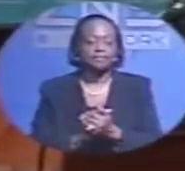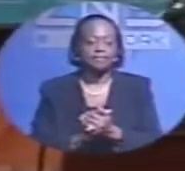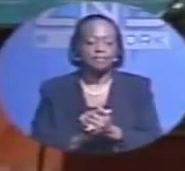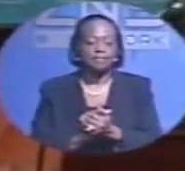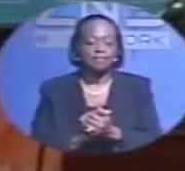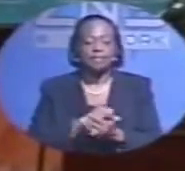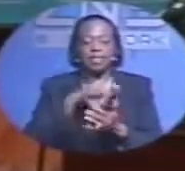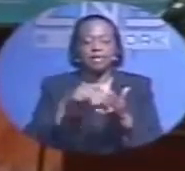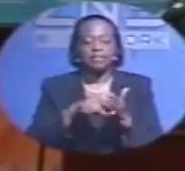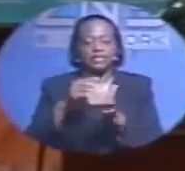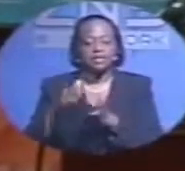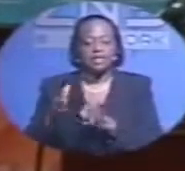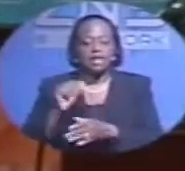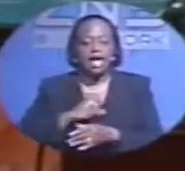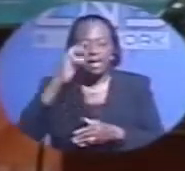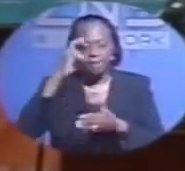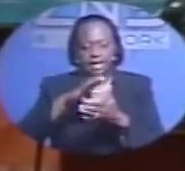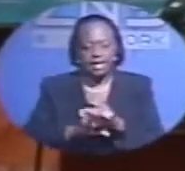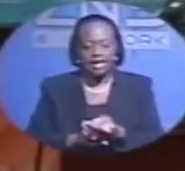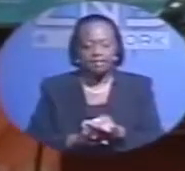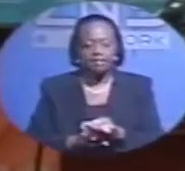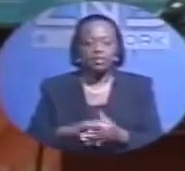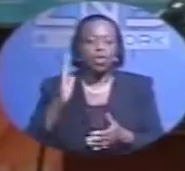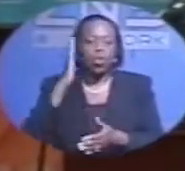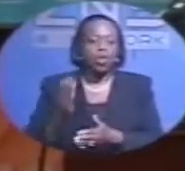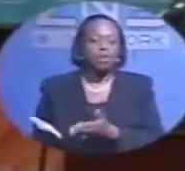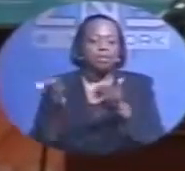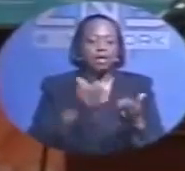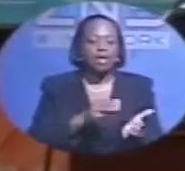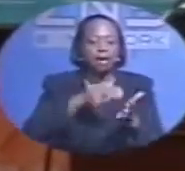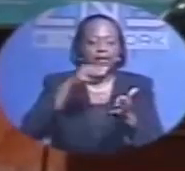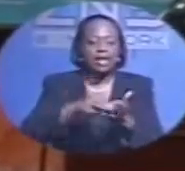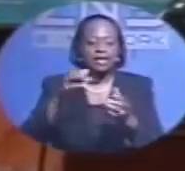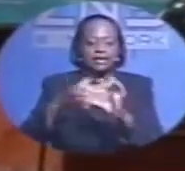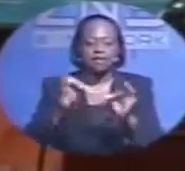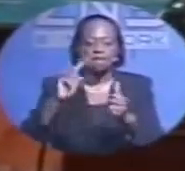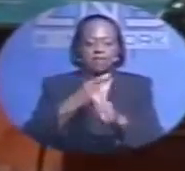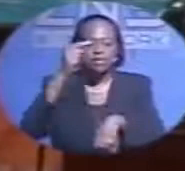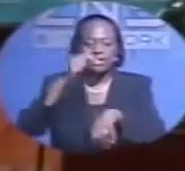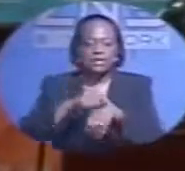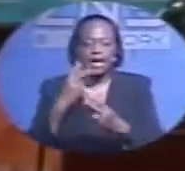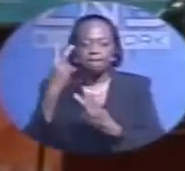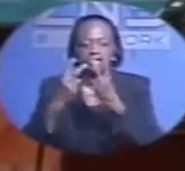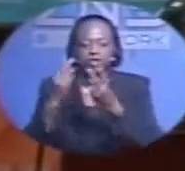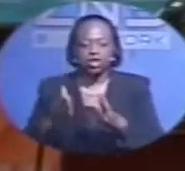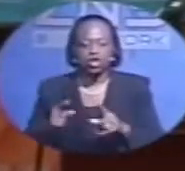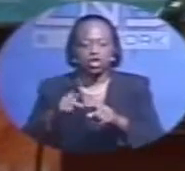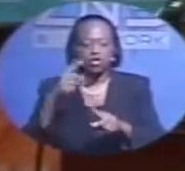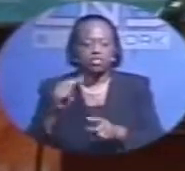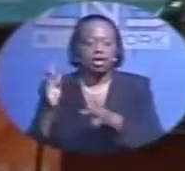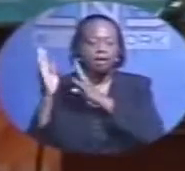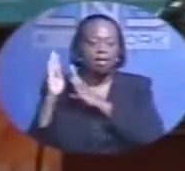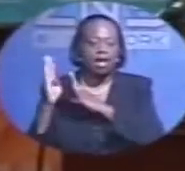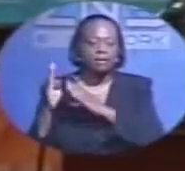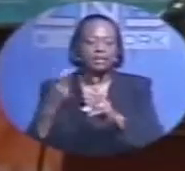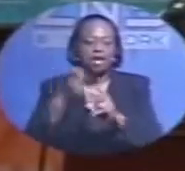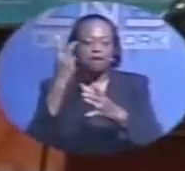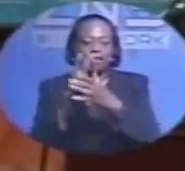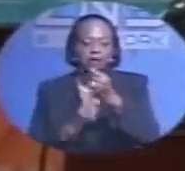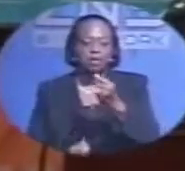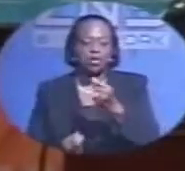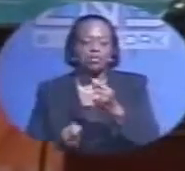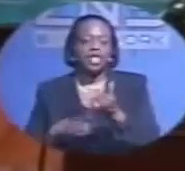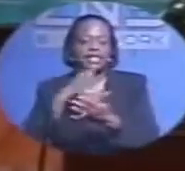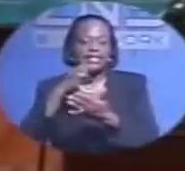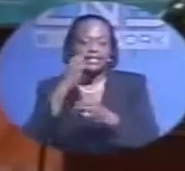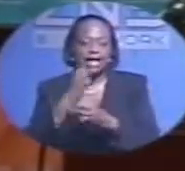Such an arrangement, I believe, would draw millions of first-time visitors to the Bahamas from both